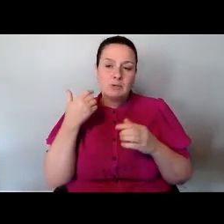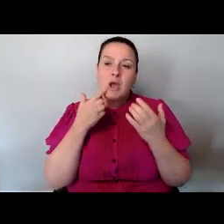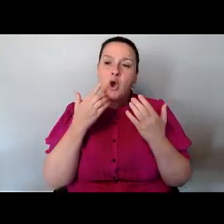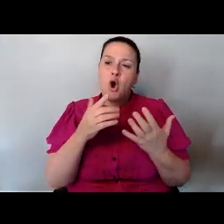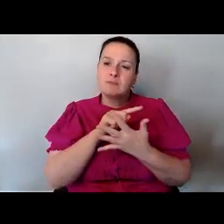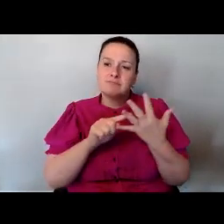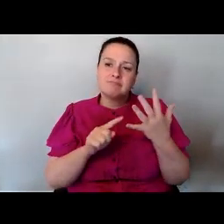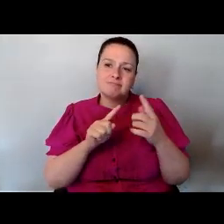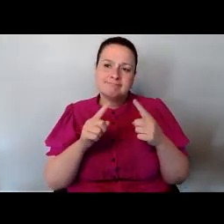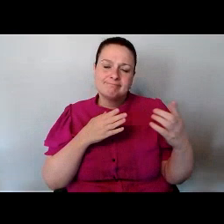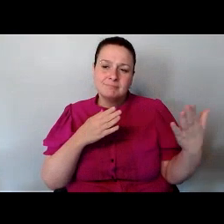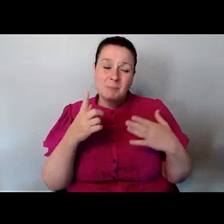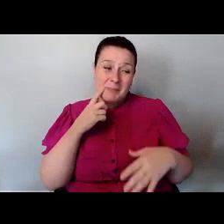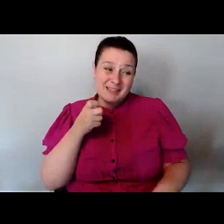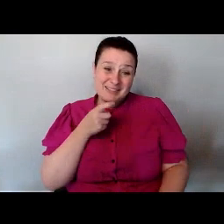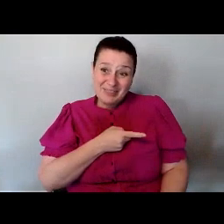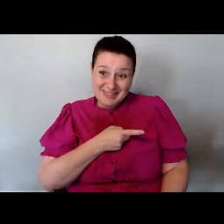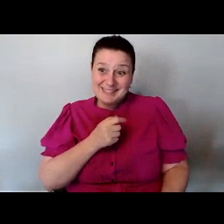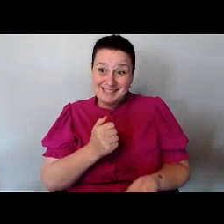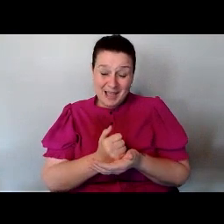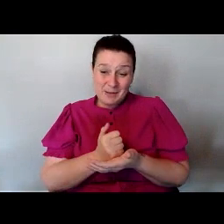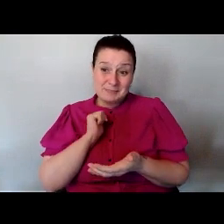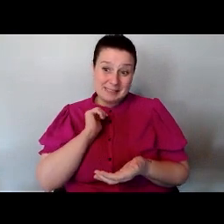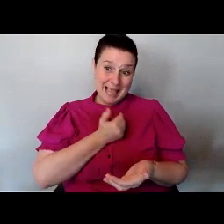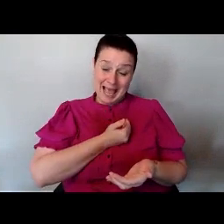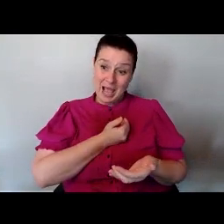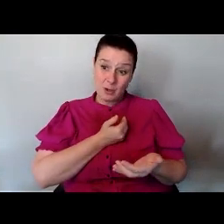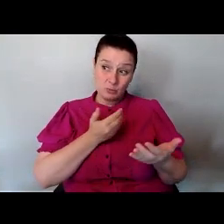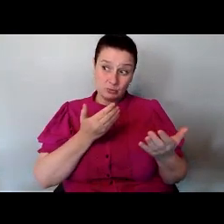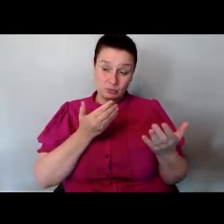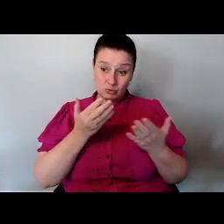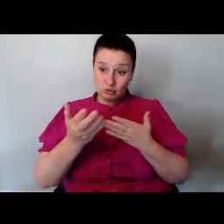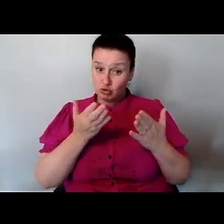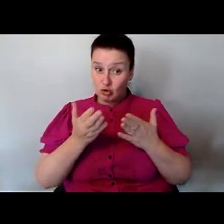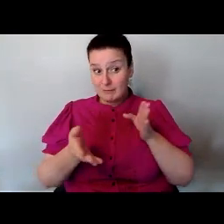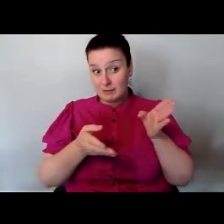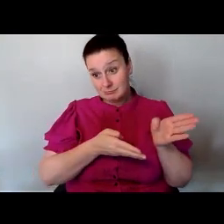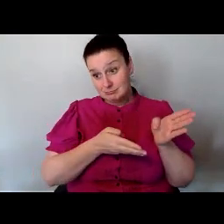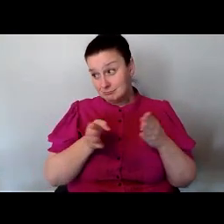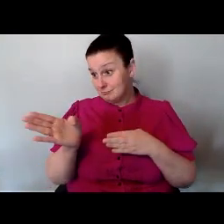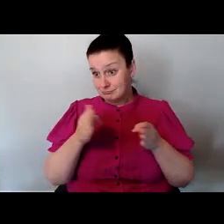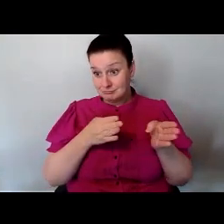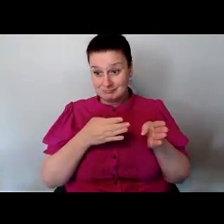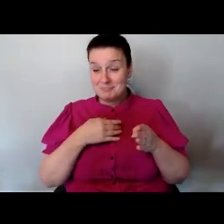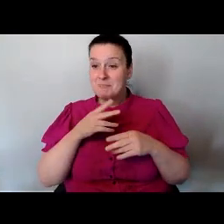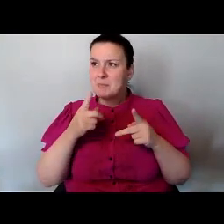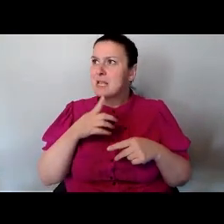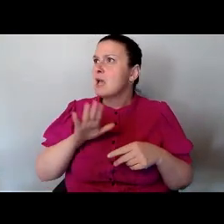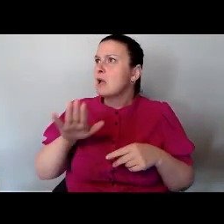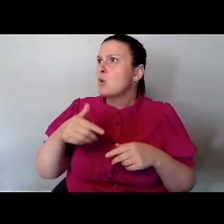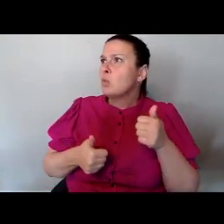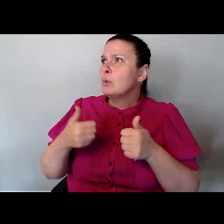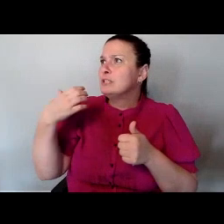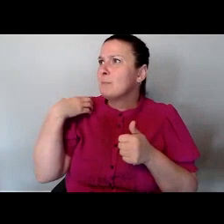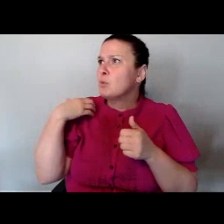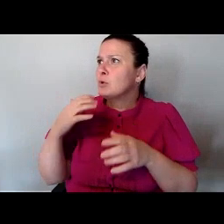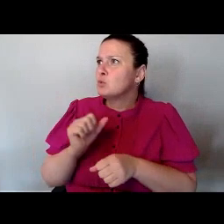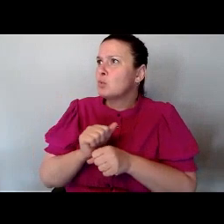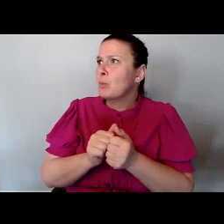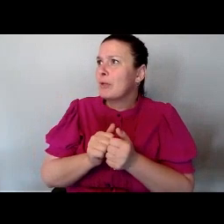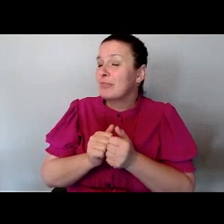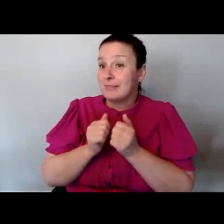because this helps our serving our two customers. When folks are saying, which employers do you work with? These are the employers